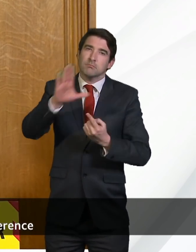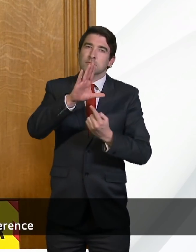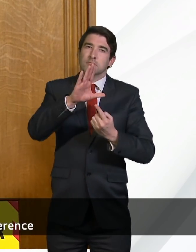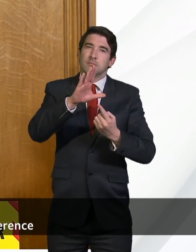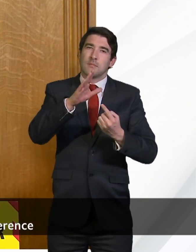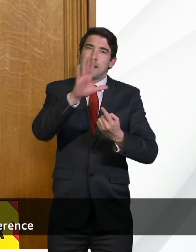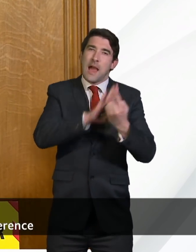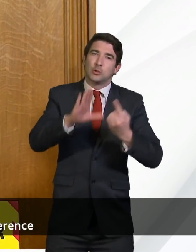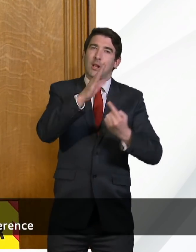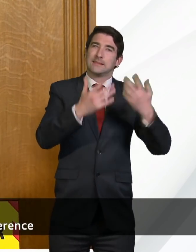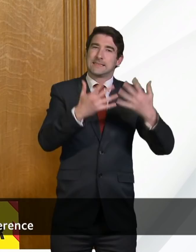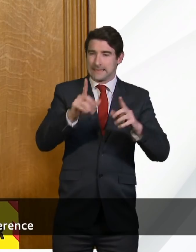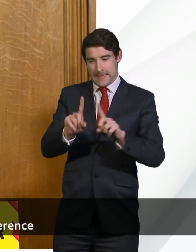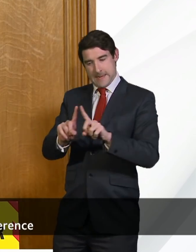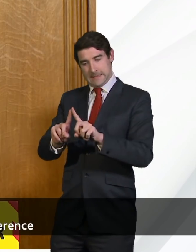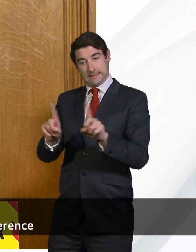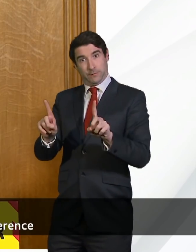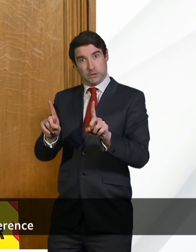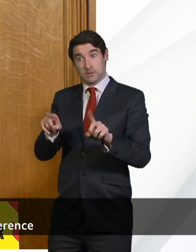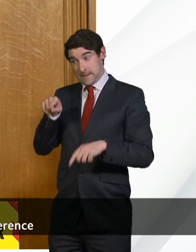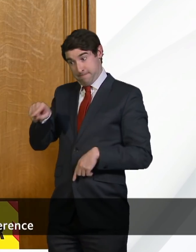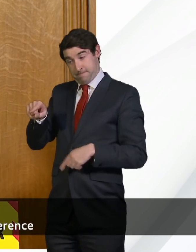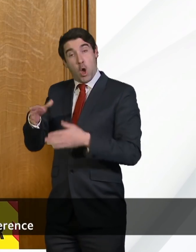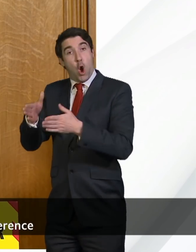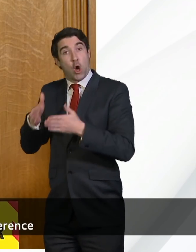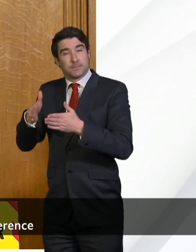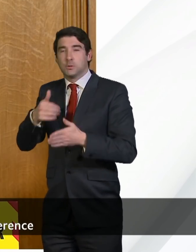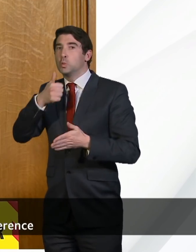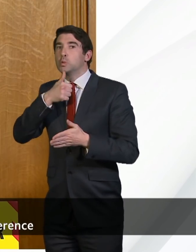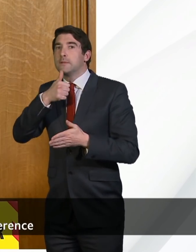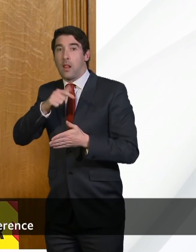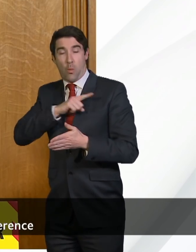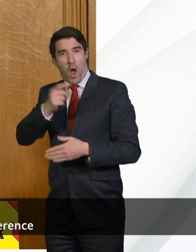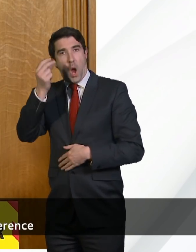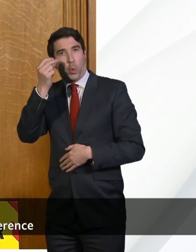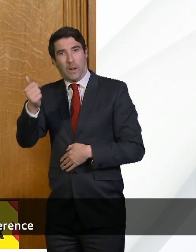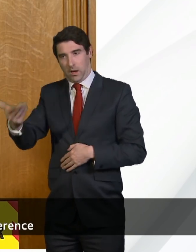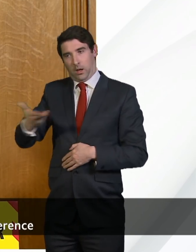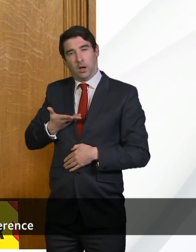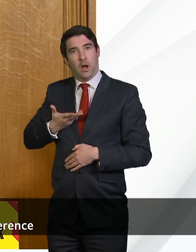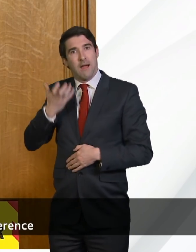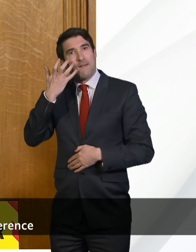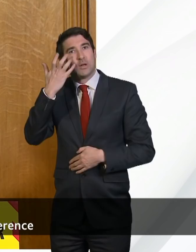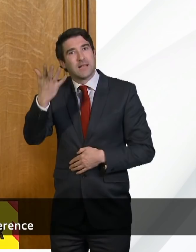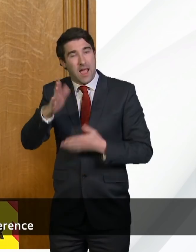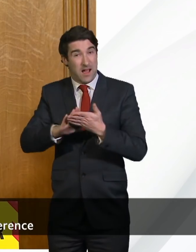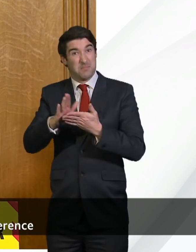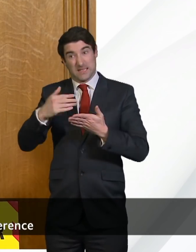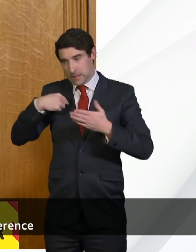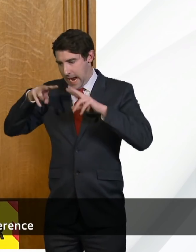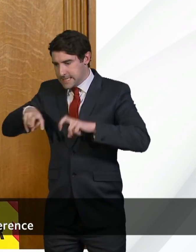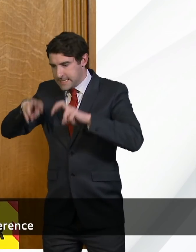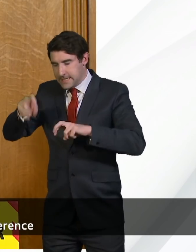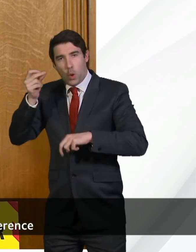same way the whole time, and they're very comparable actually to international figures, which tend to be collected in the same way. So what that allows us to